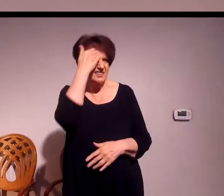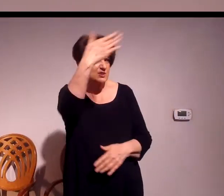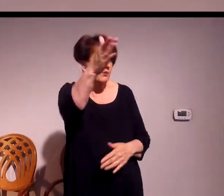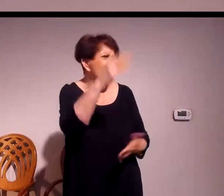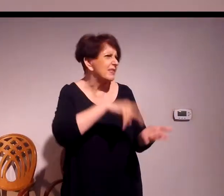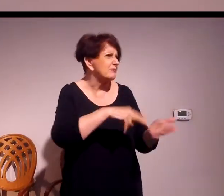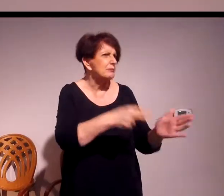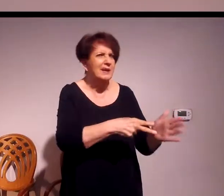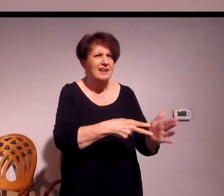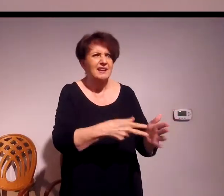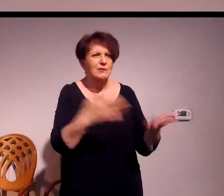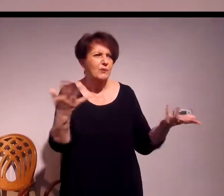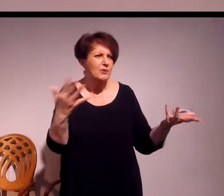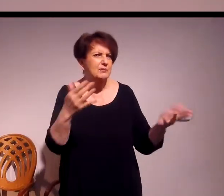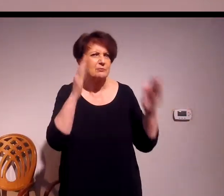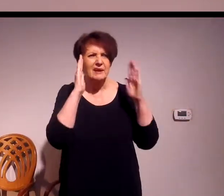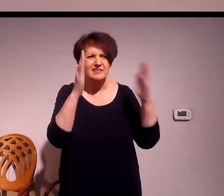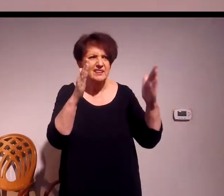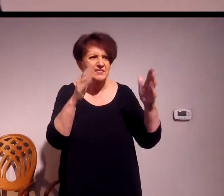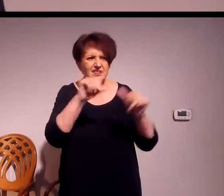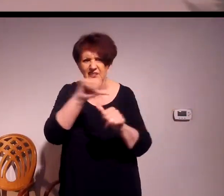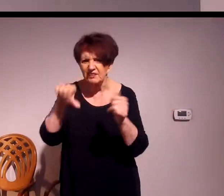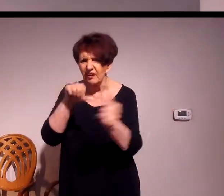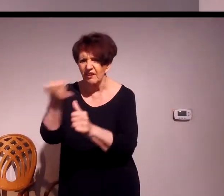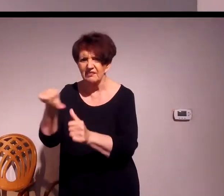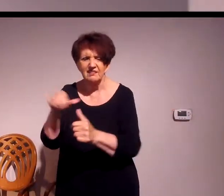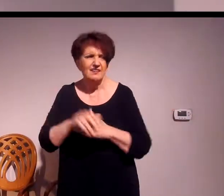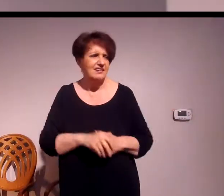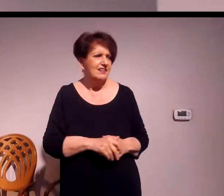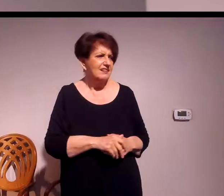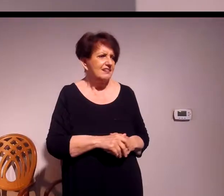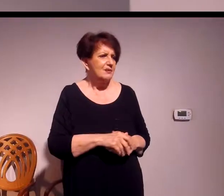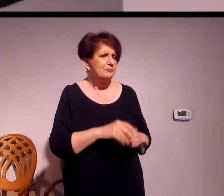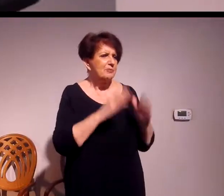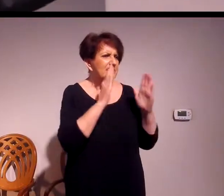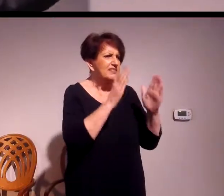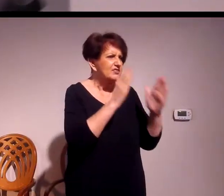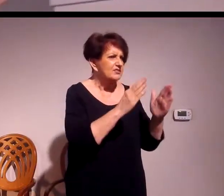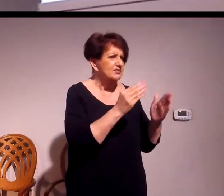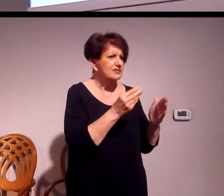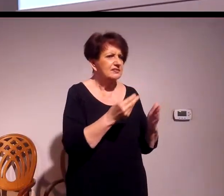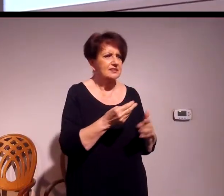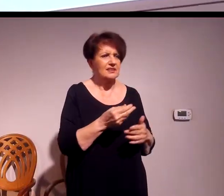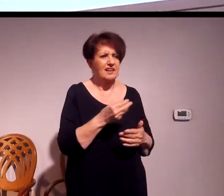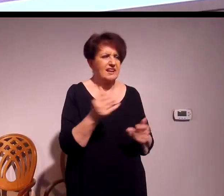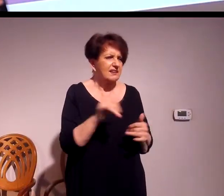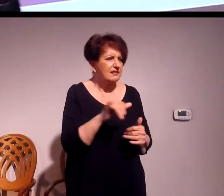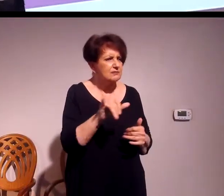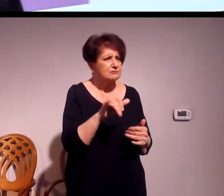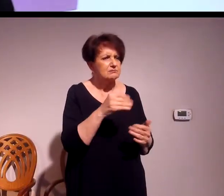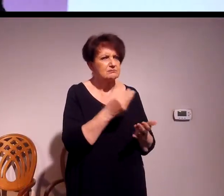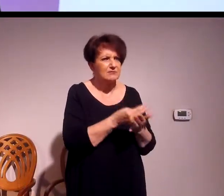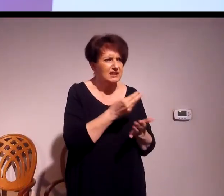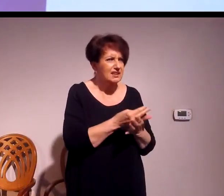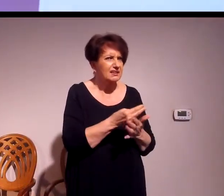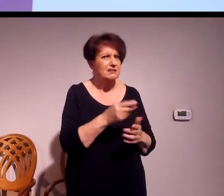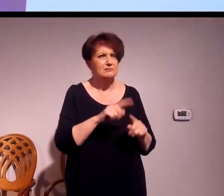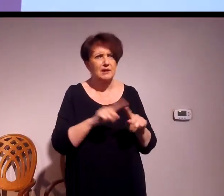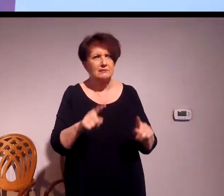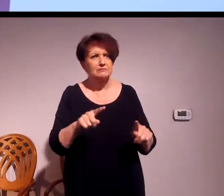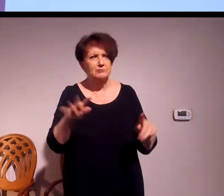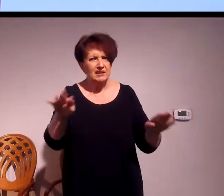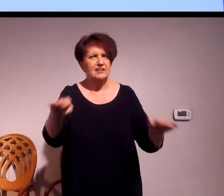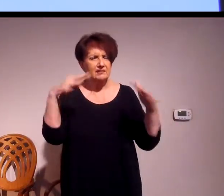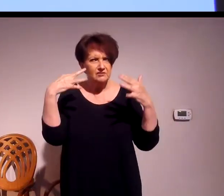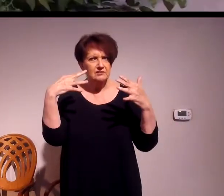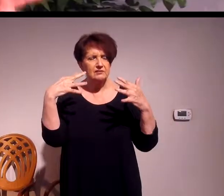You know, is it like pay attention to each other, pay attention like money, but pay attention, okay? And then they said it's going to be